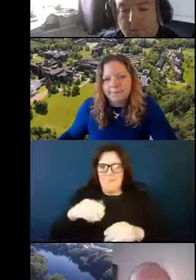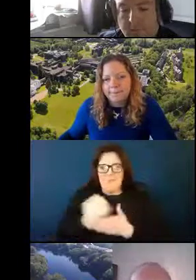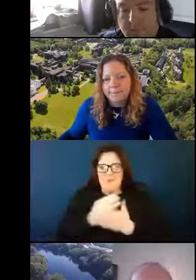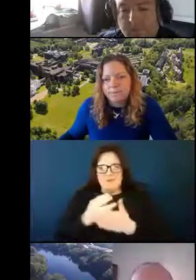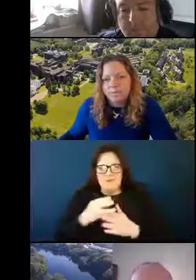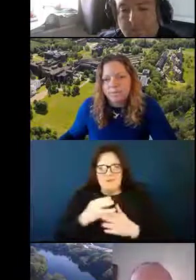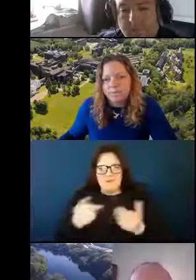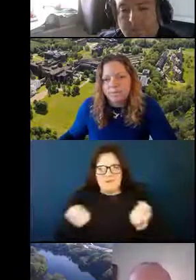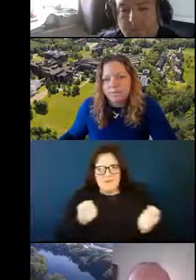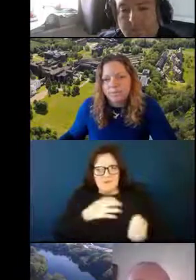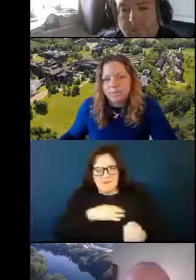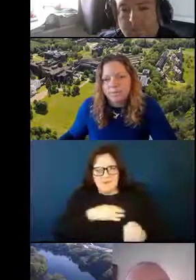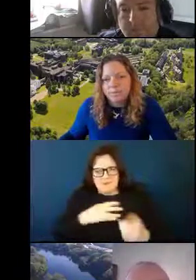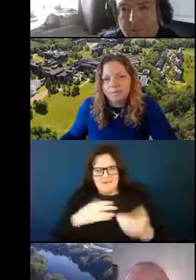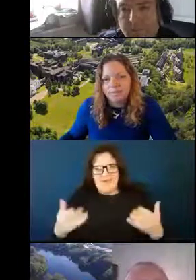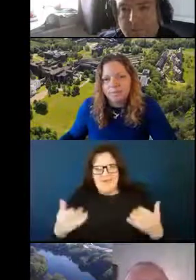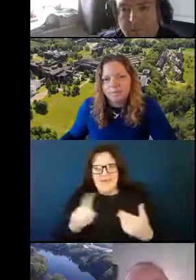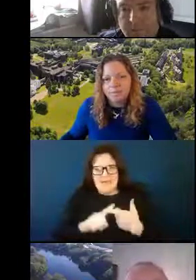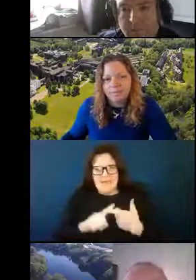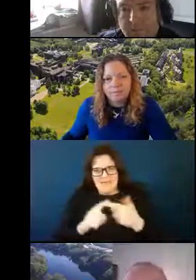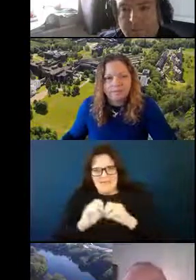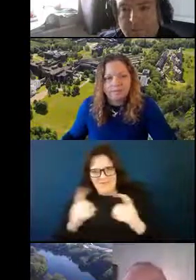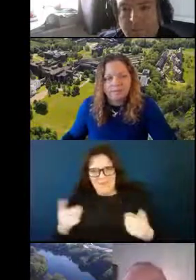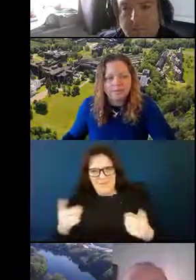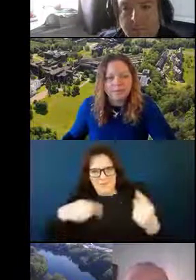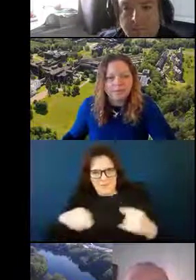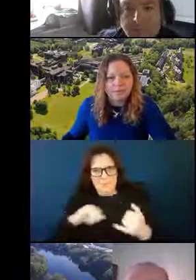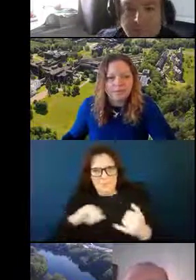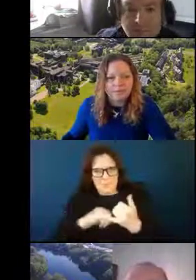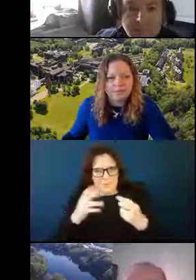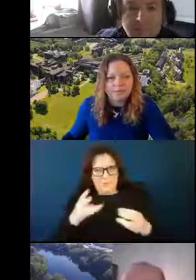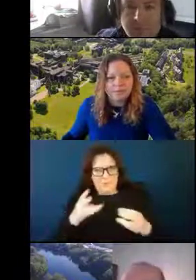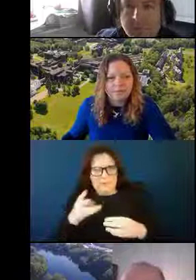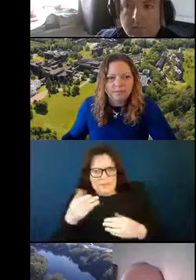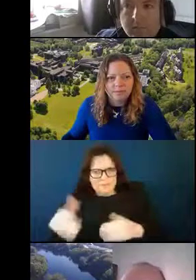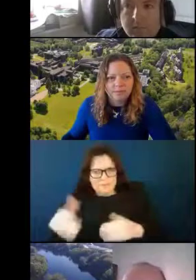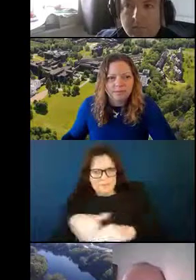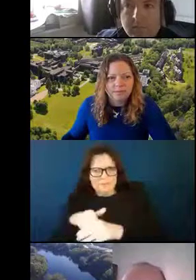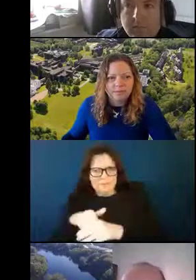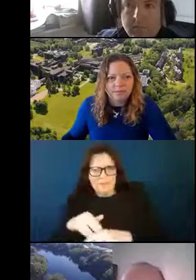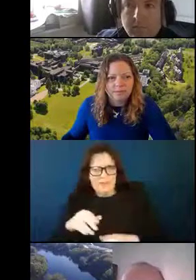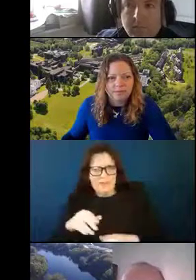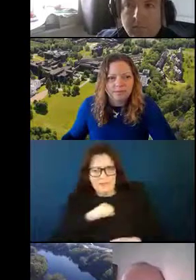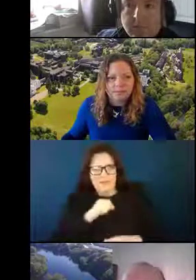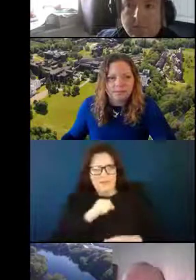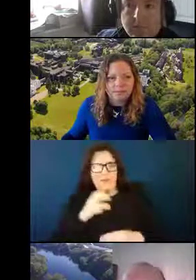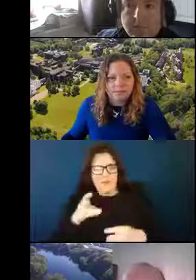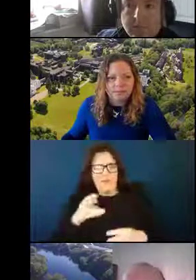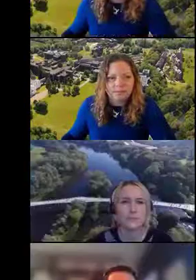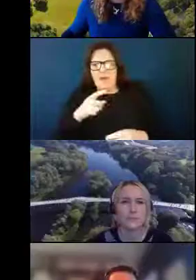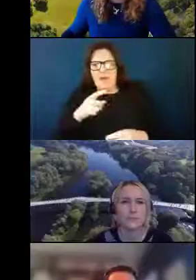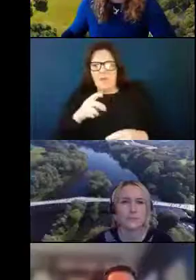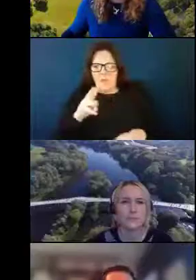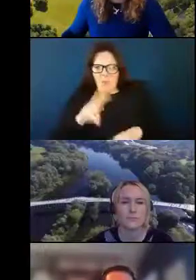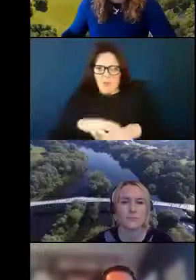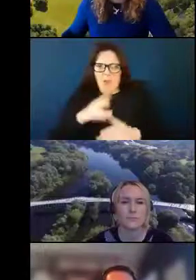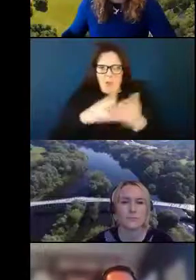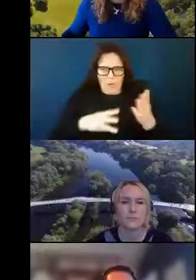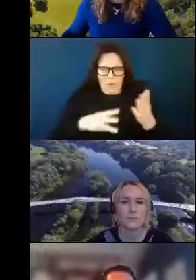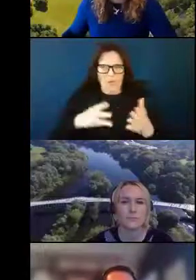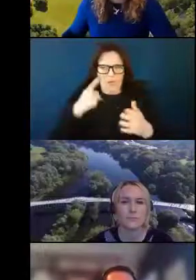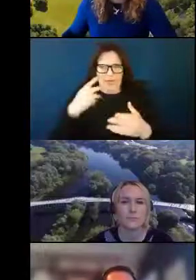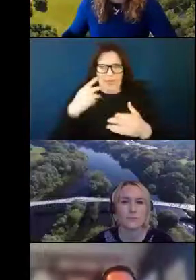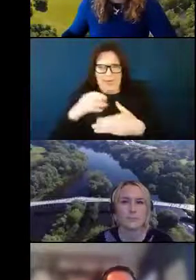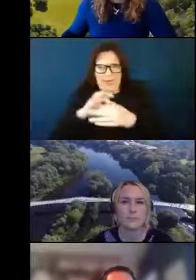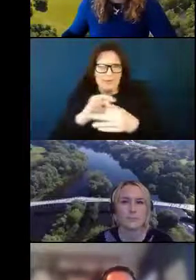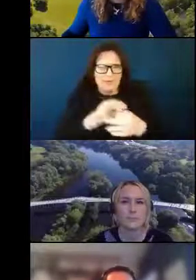committee, in addition to everybody else who's going to participate in what I'm sure is going to be just a really well worthwhile